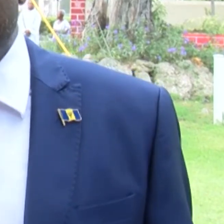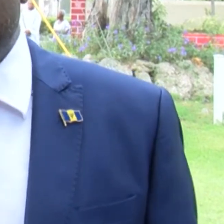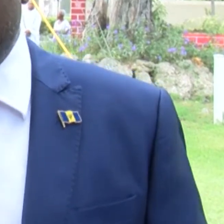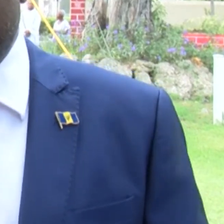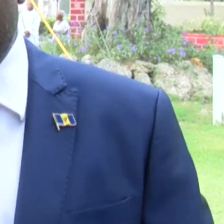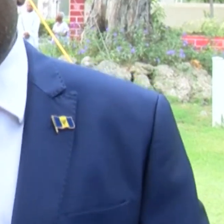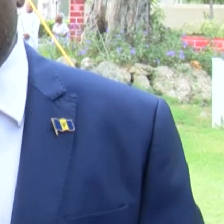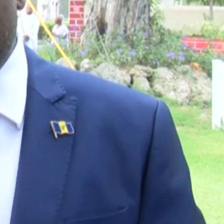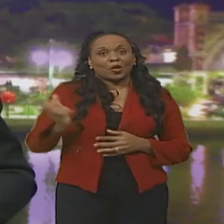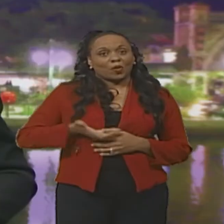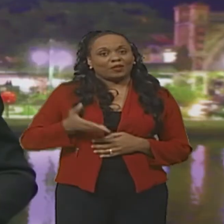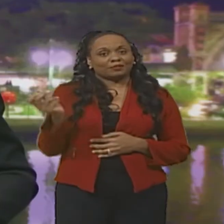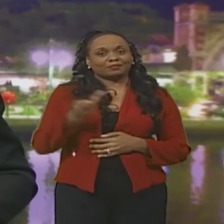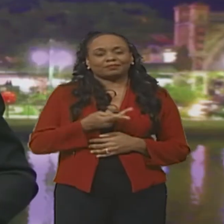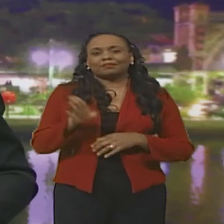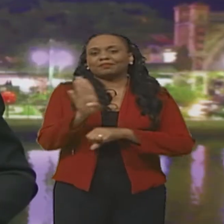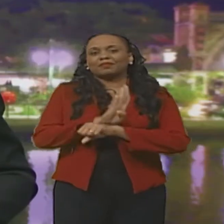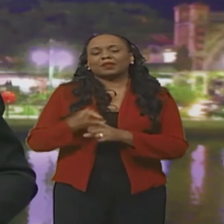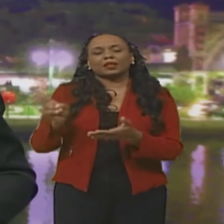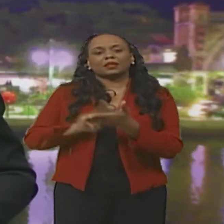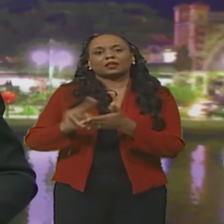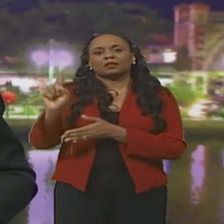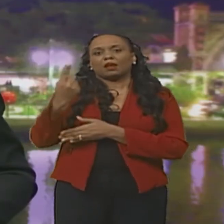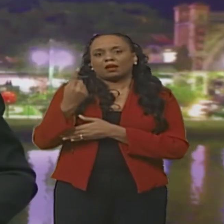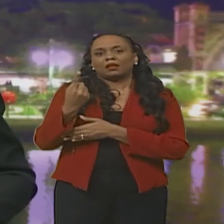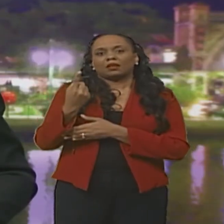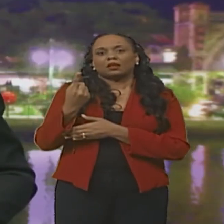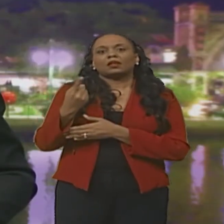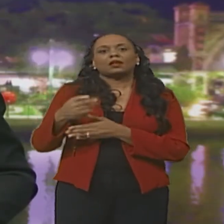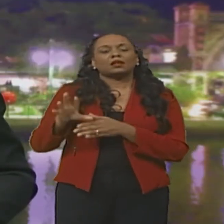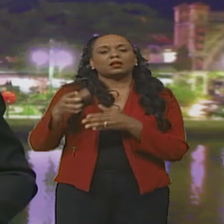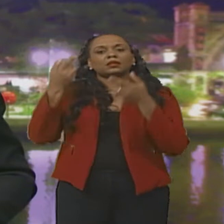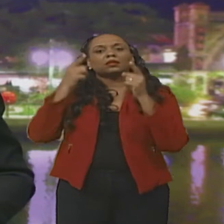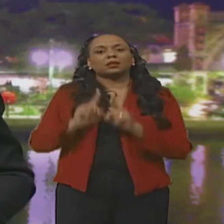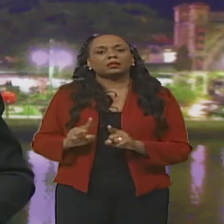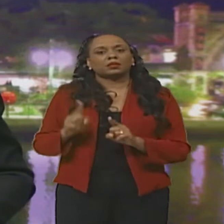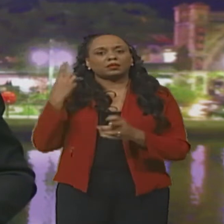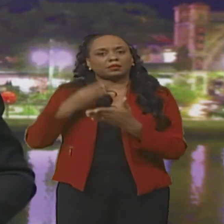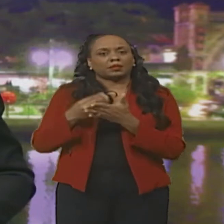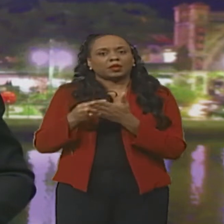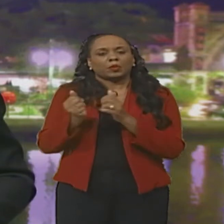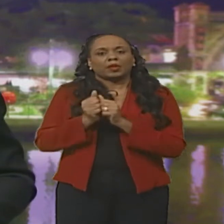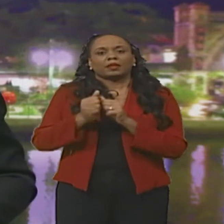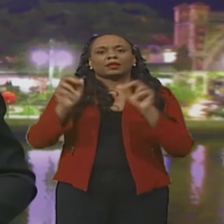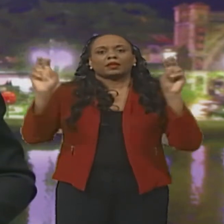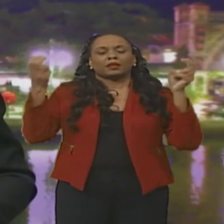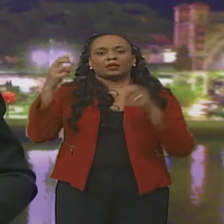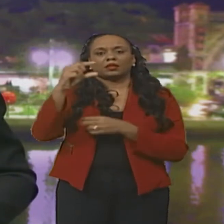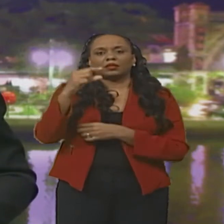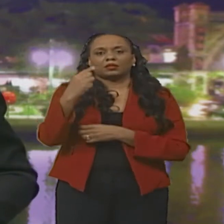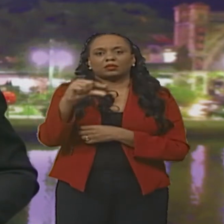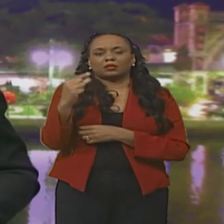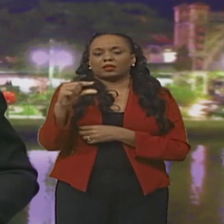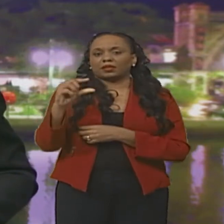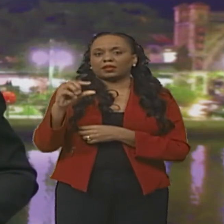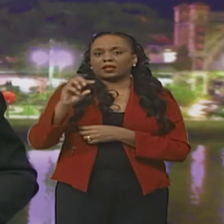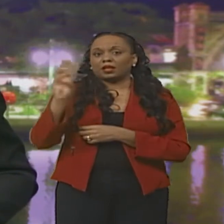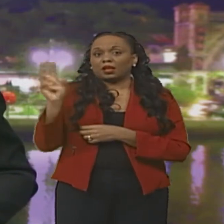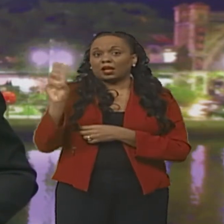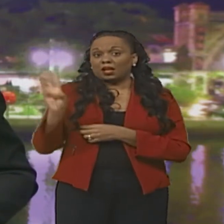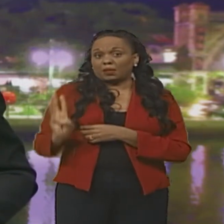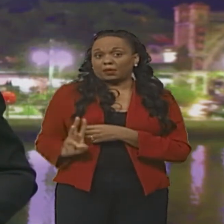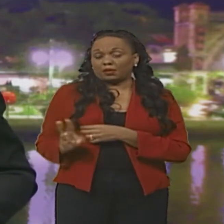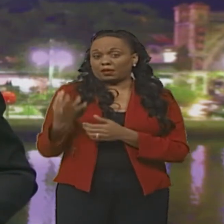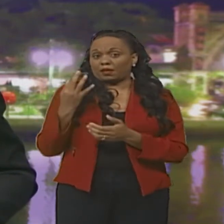wider range of produce. Barbados has signed its first readiness grant agreement with the Green Climate Fund, or GCF. The signing